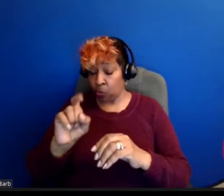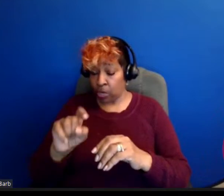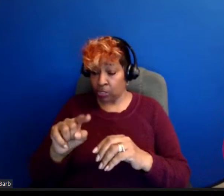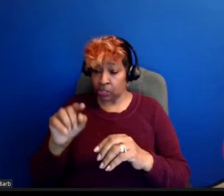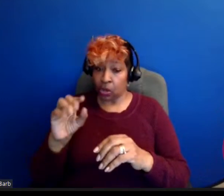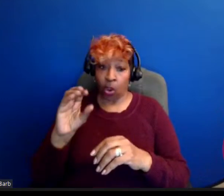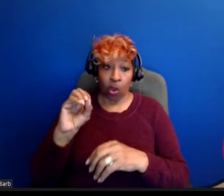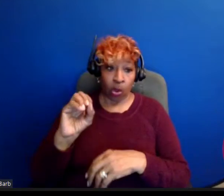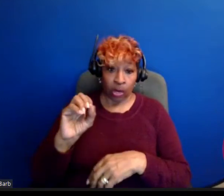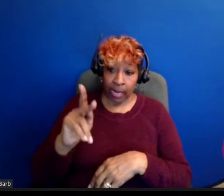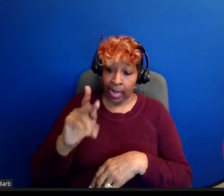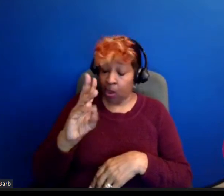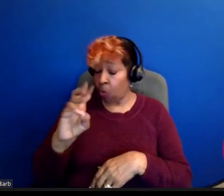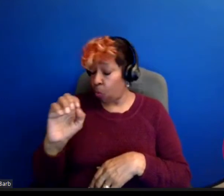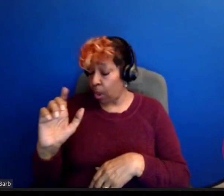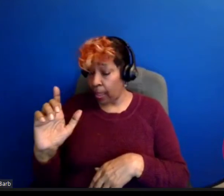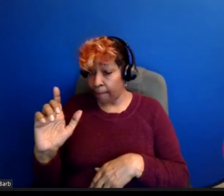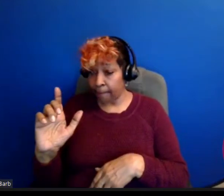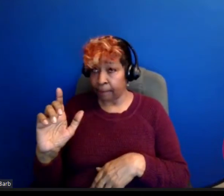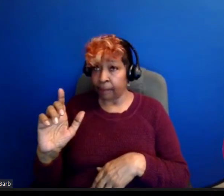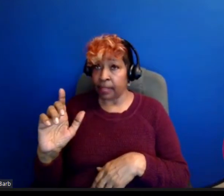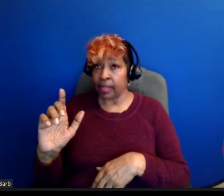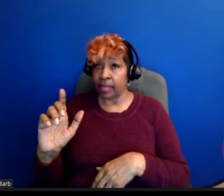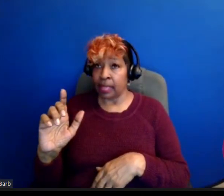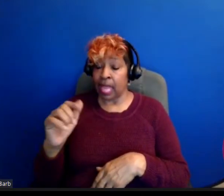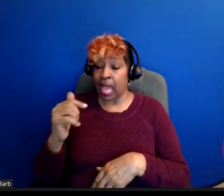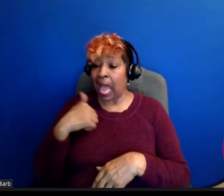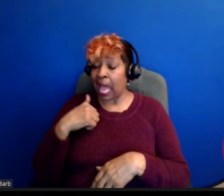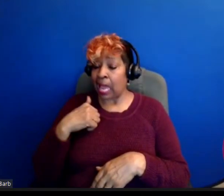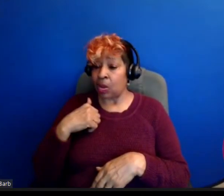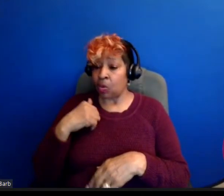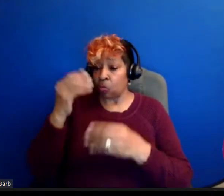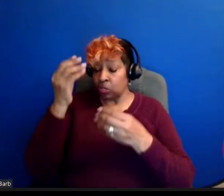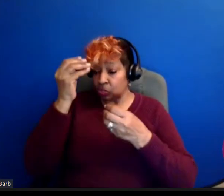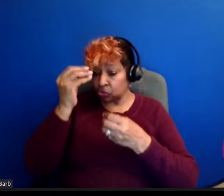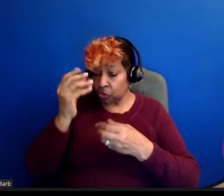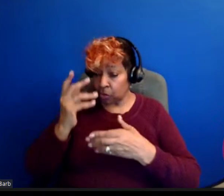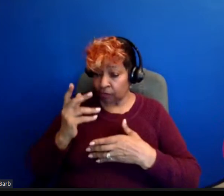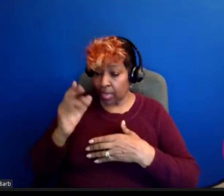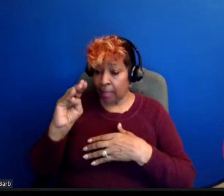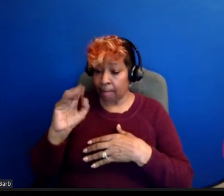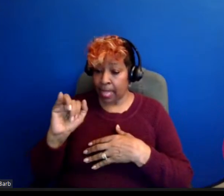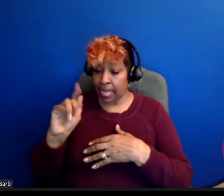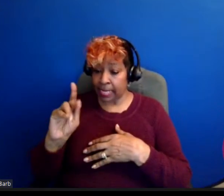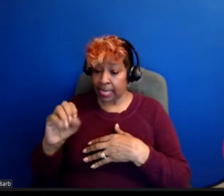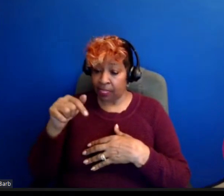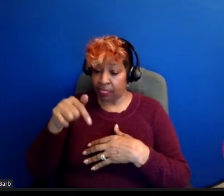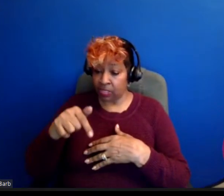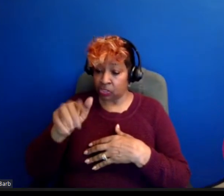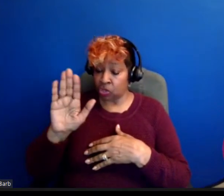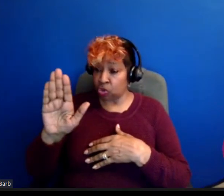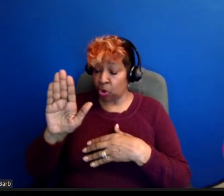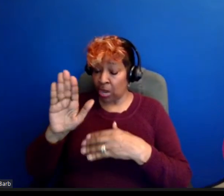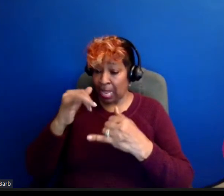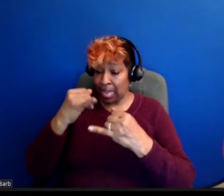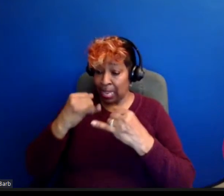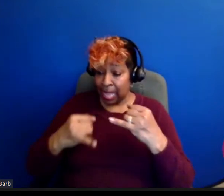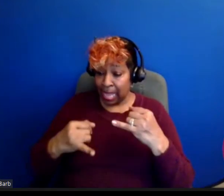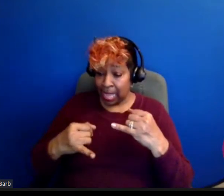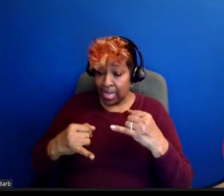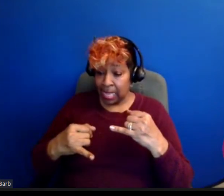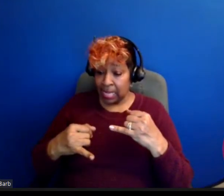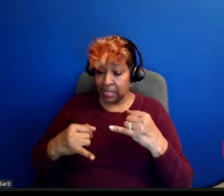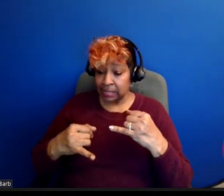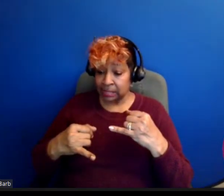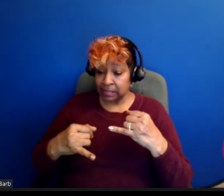well, I just was notified, Mike, that this is your last